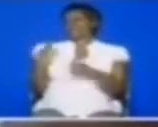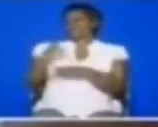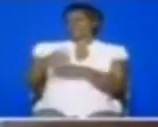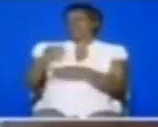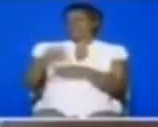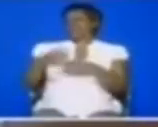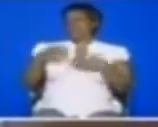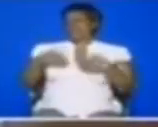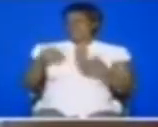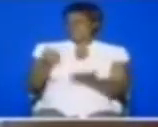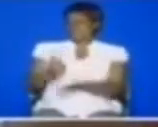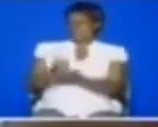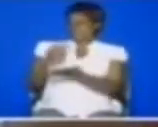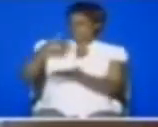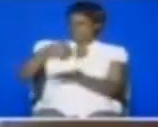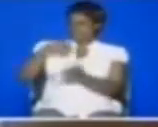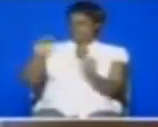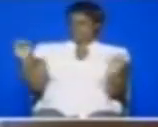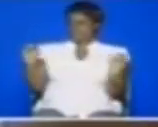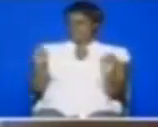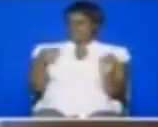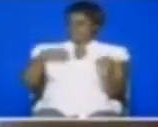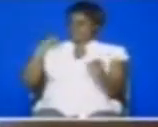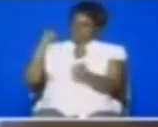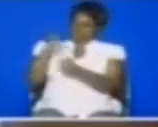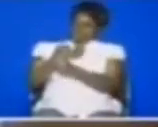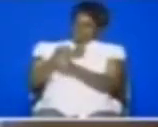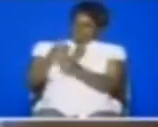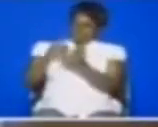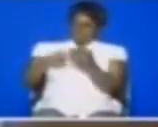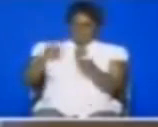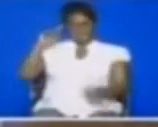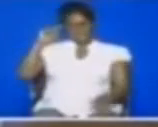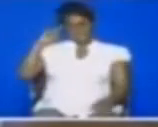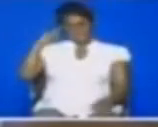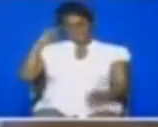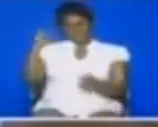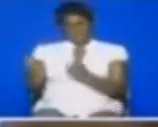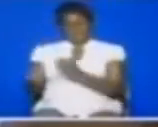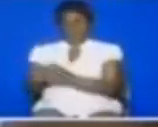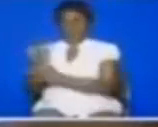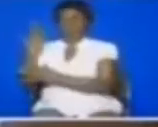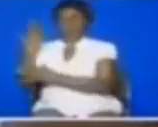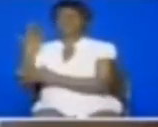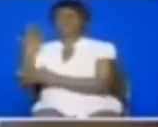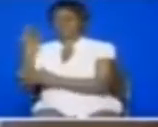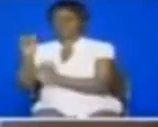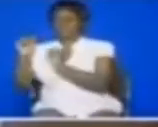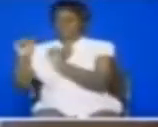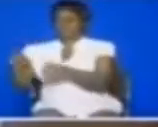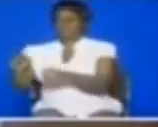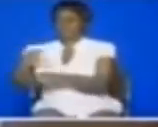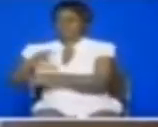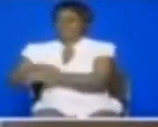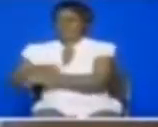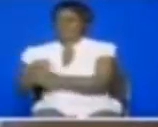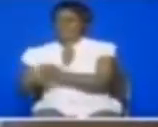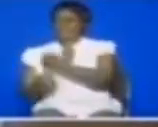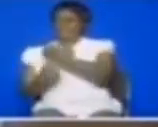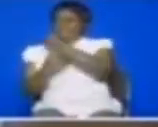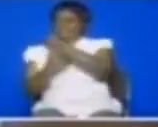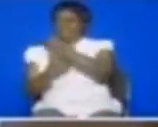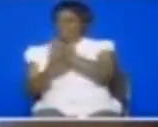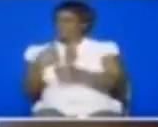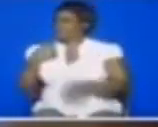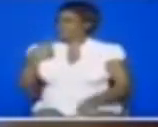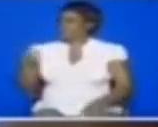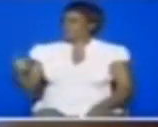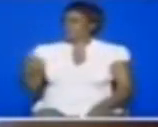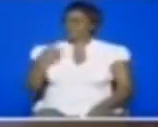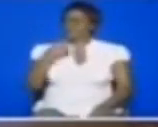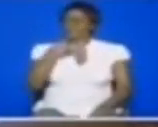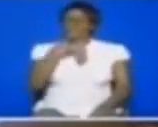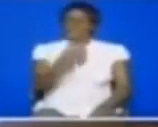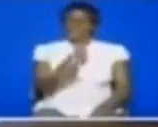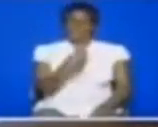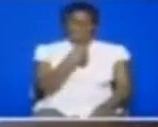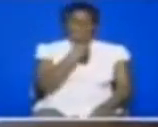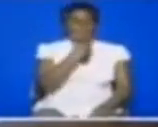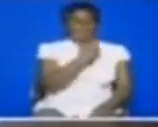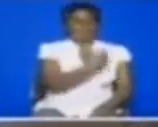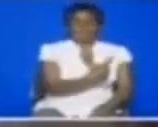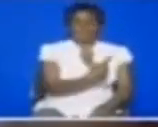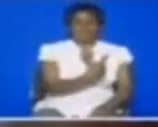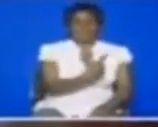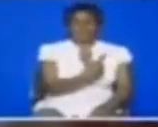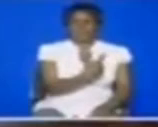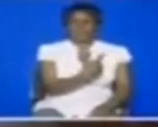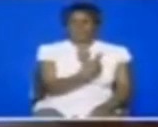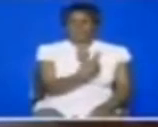friends and say, help me out. Mm-hmm. So what I did is I thought, let me come up with a way. If we can get support for the ₱100, we give out